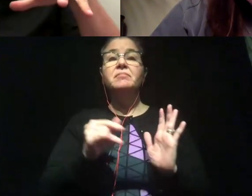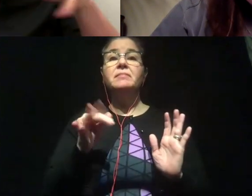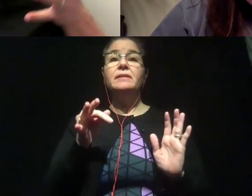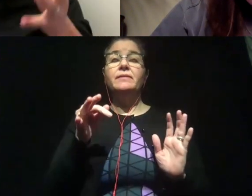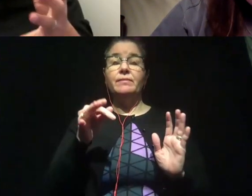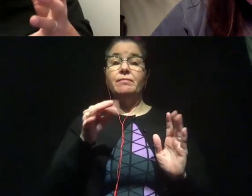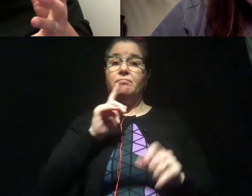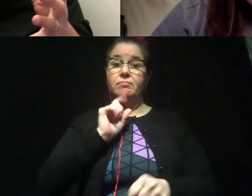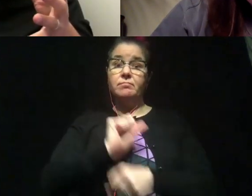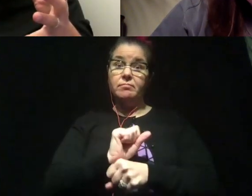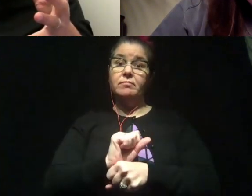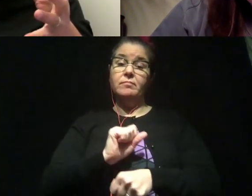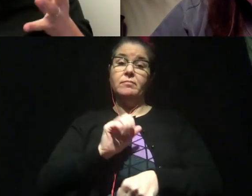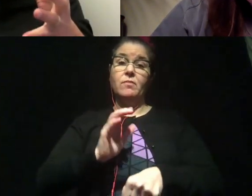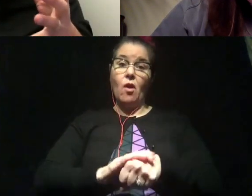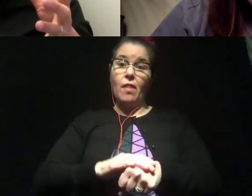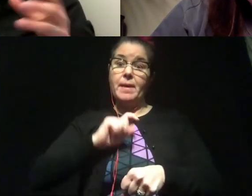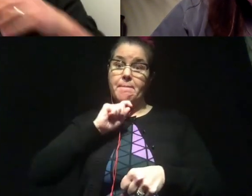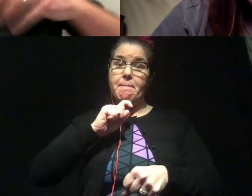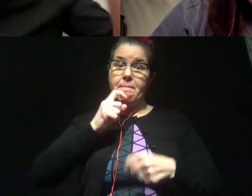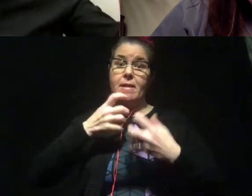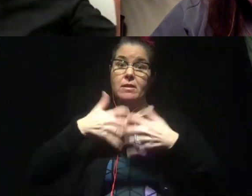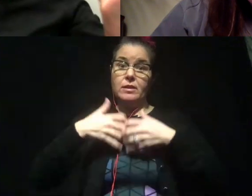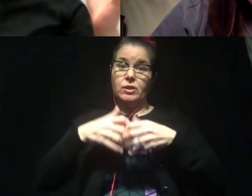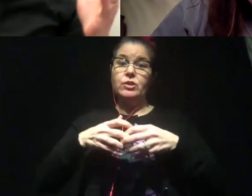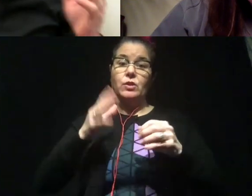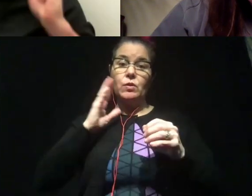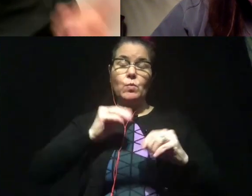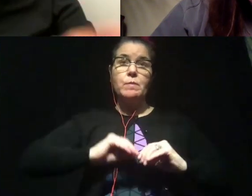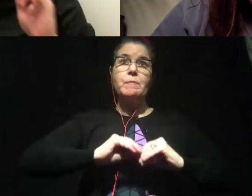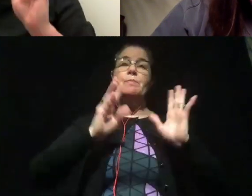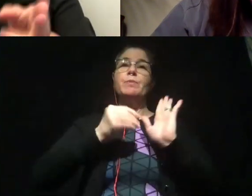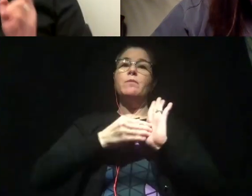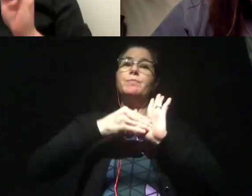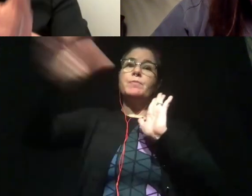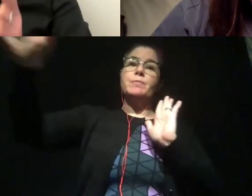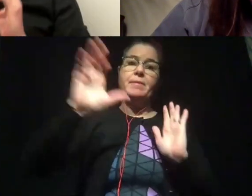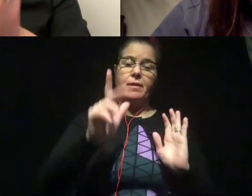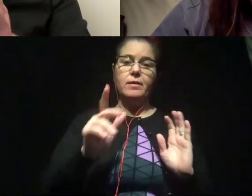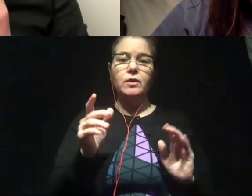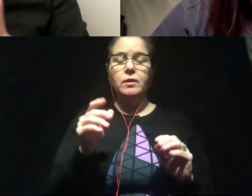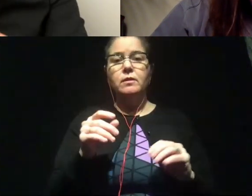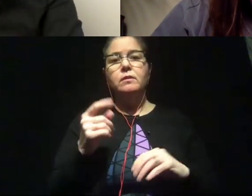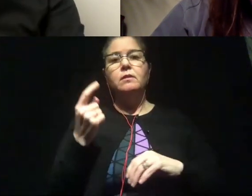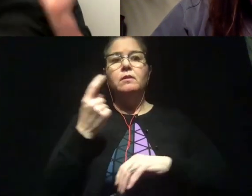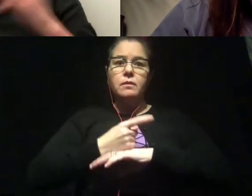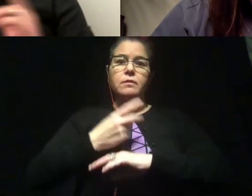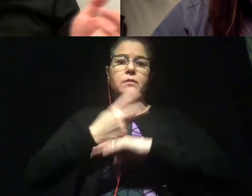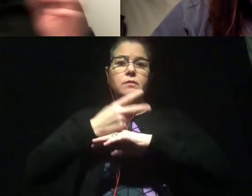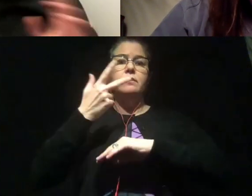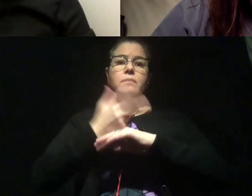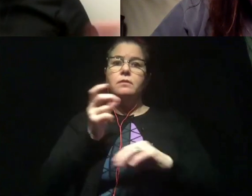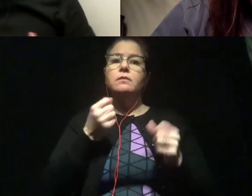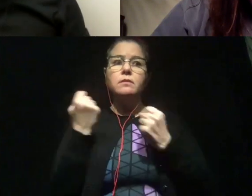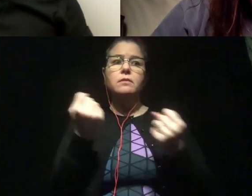over a jet engine, like a metal jet engine, it'd give a really bright reflection back. So they spent days going around trying to